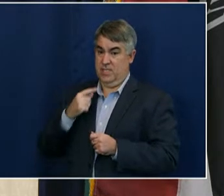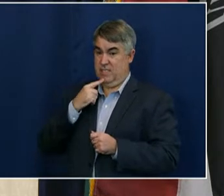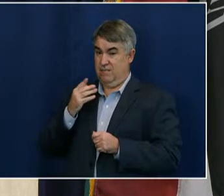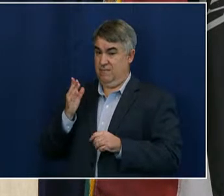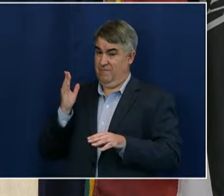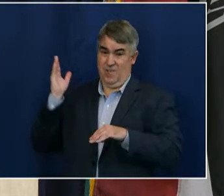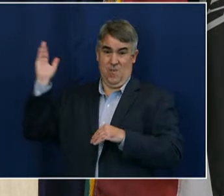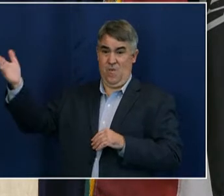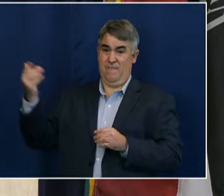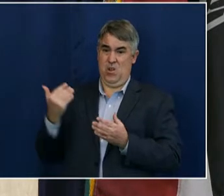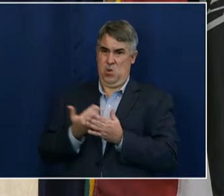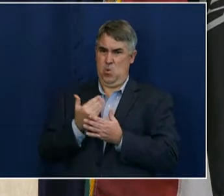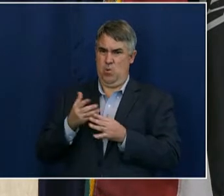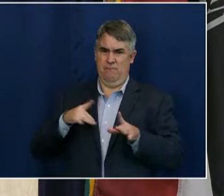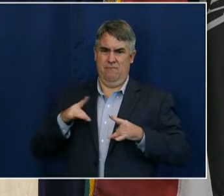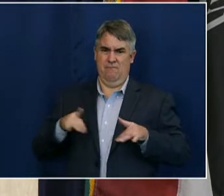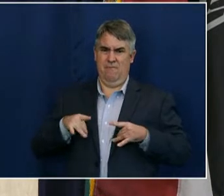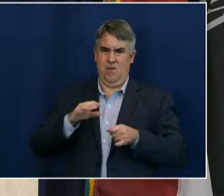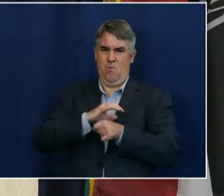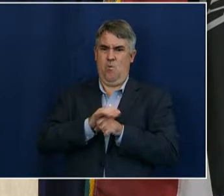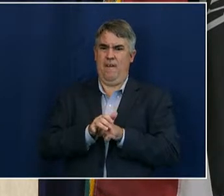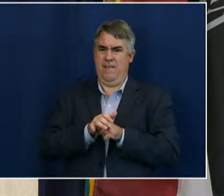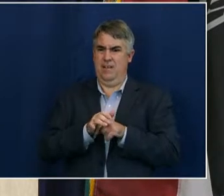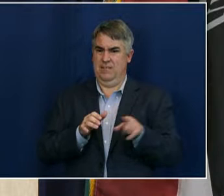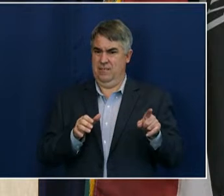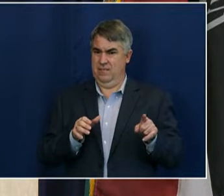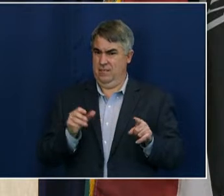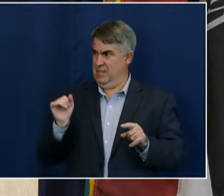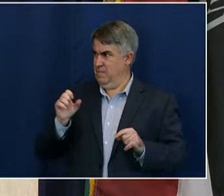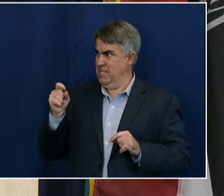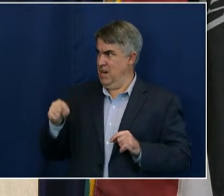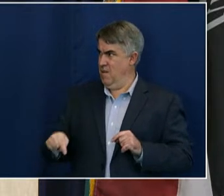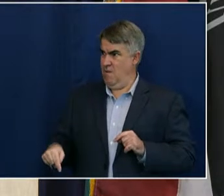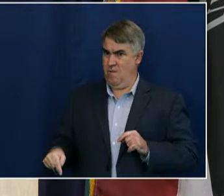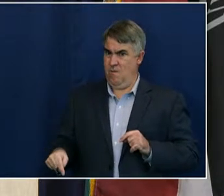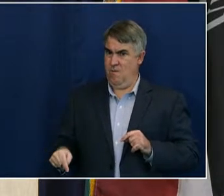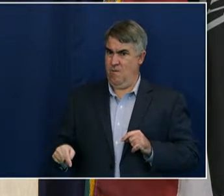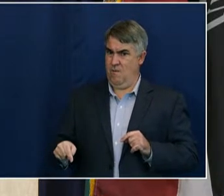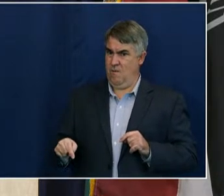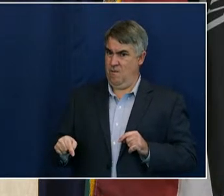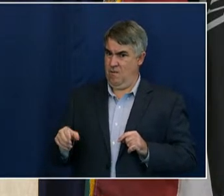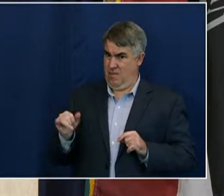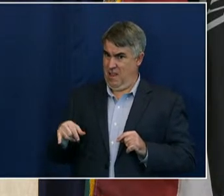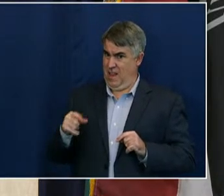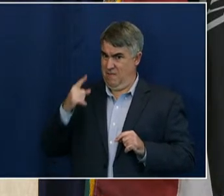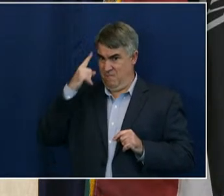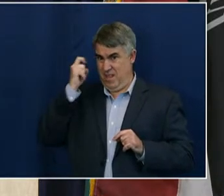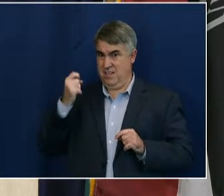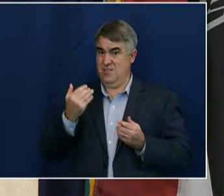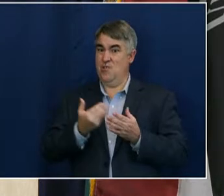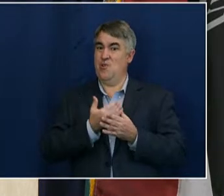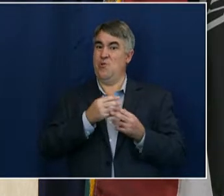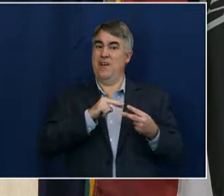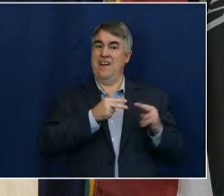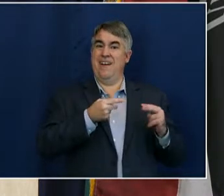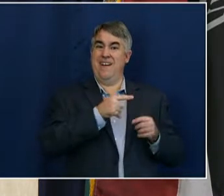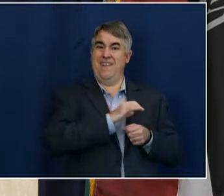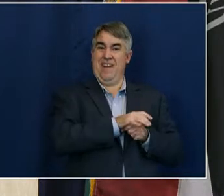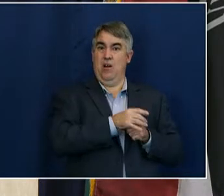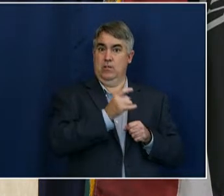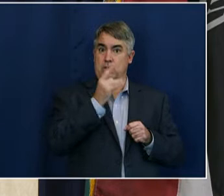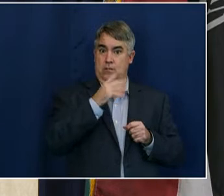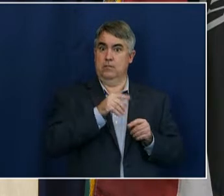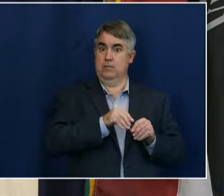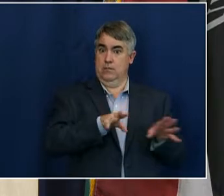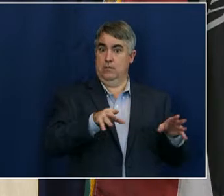Have we seen an increase here, and do we think it has anything to do with the new variant strains of COVID? You'll have Dr. Wooten address that